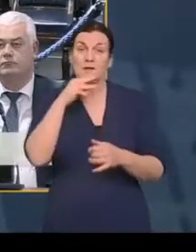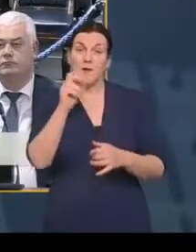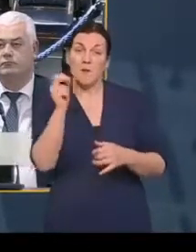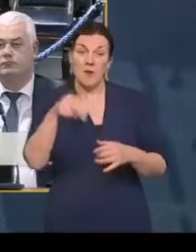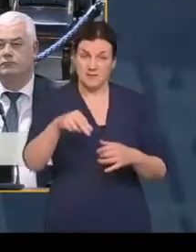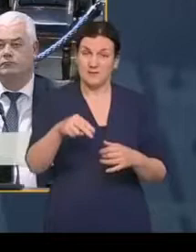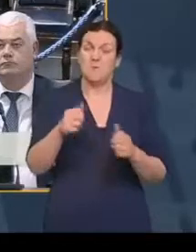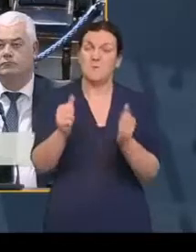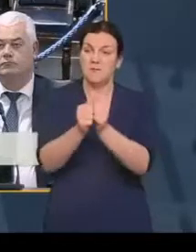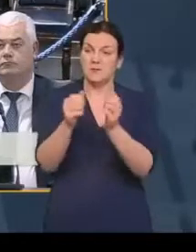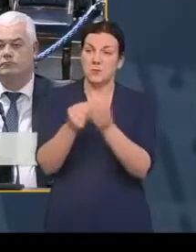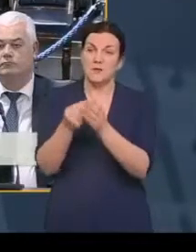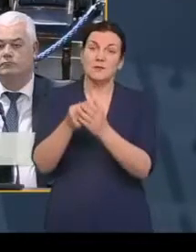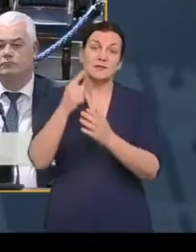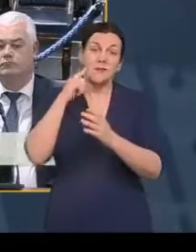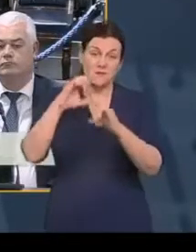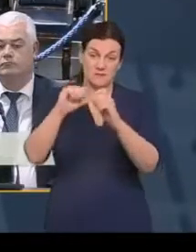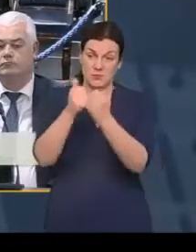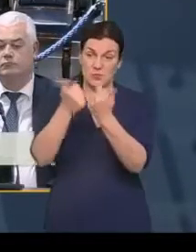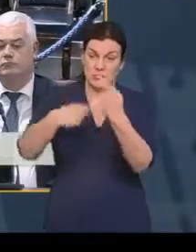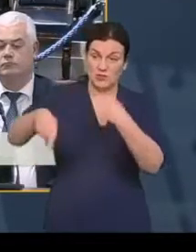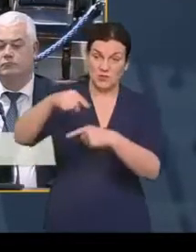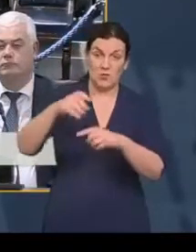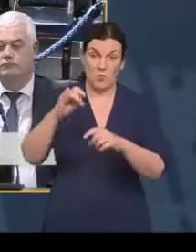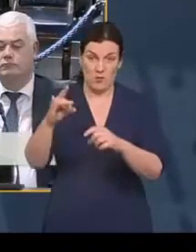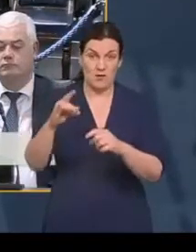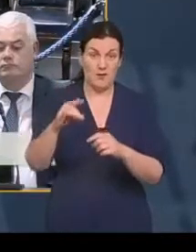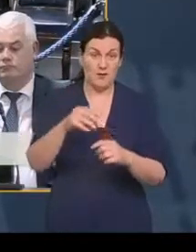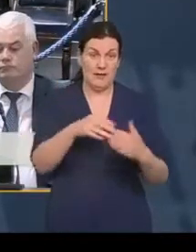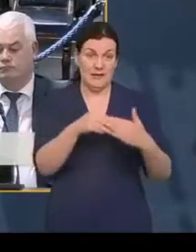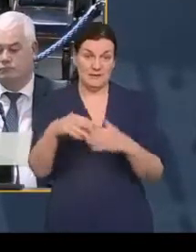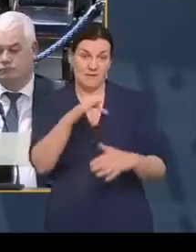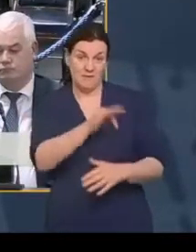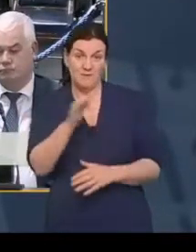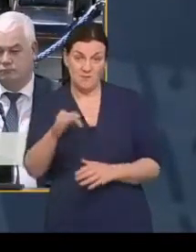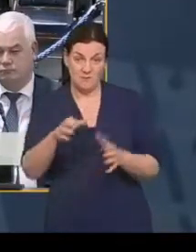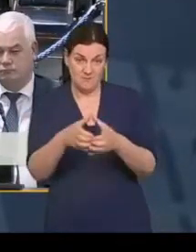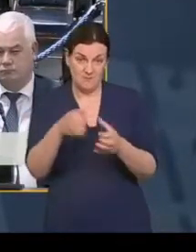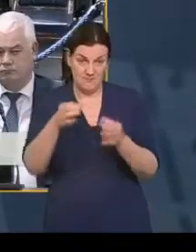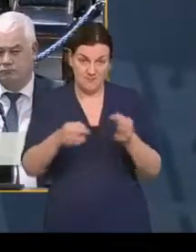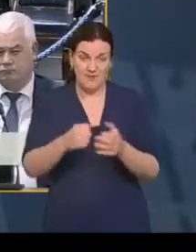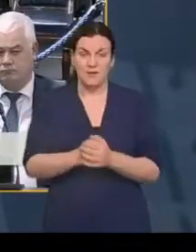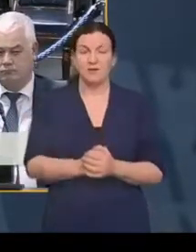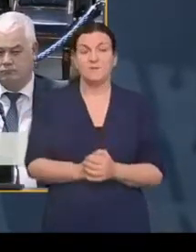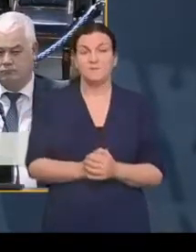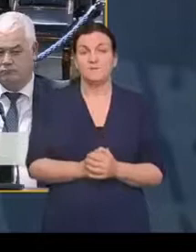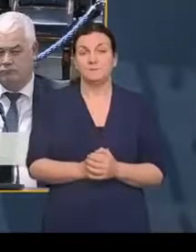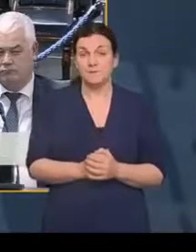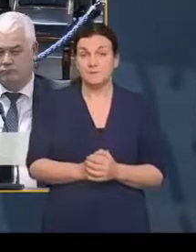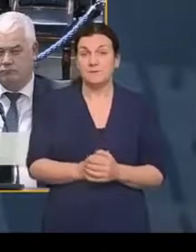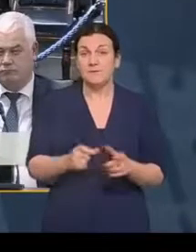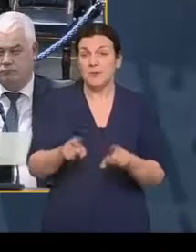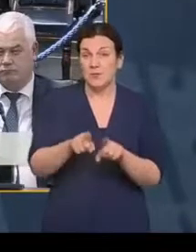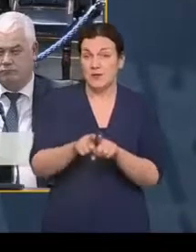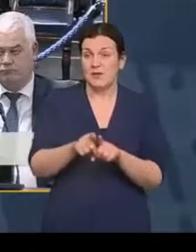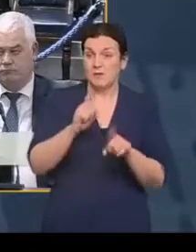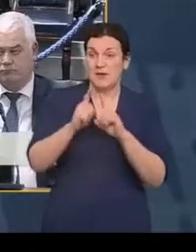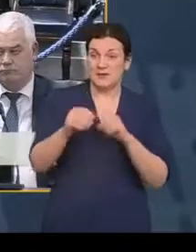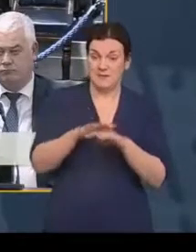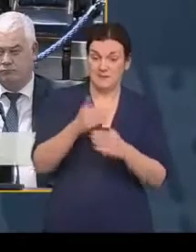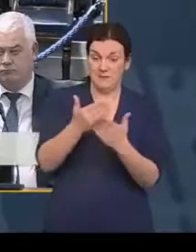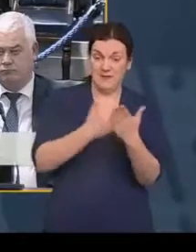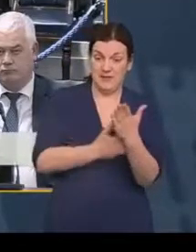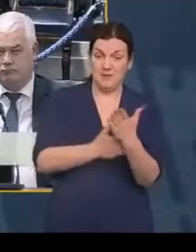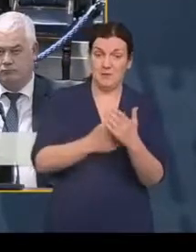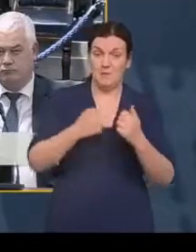with the Deaf Association in Cork a number of months ago in relation to the passing of this bill, and to my